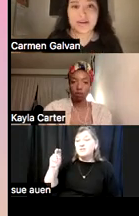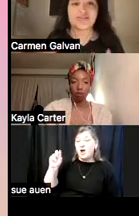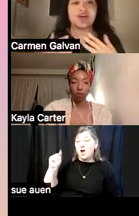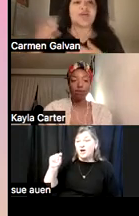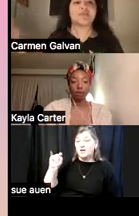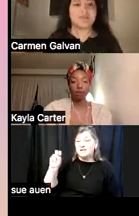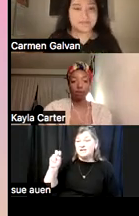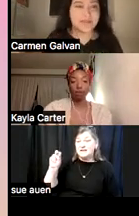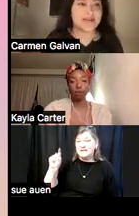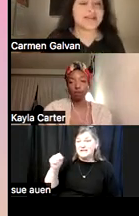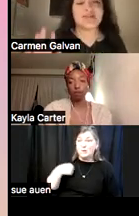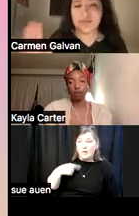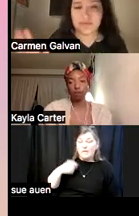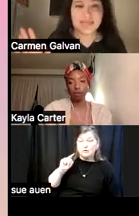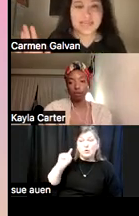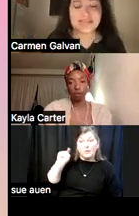there. So